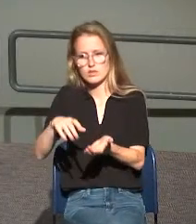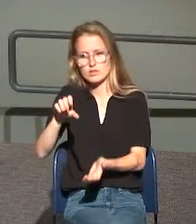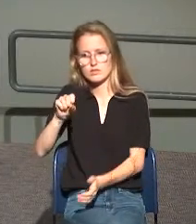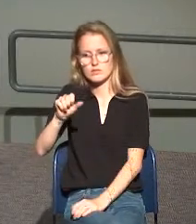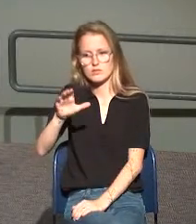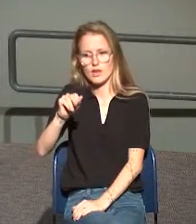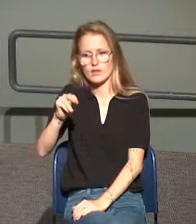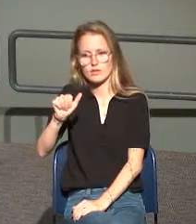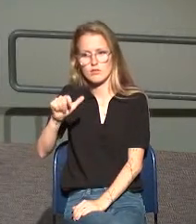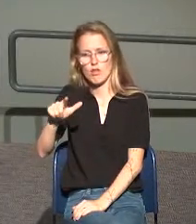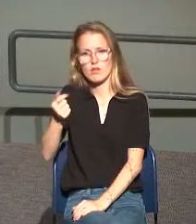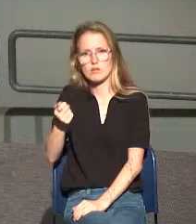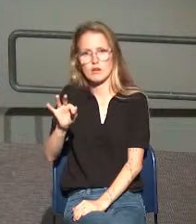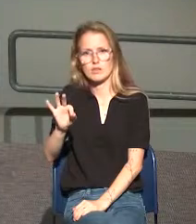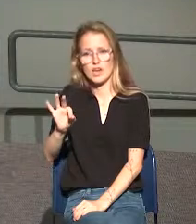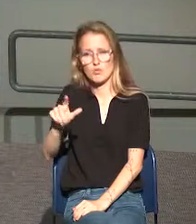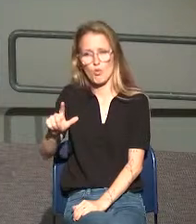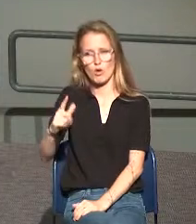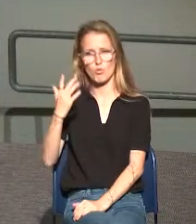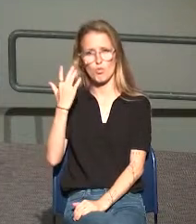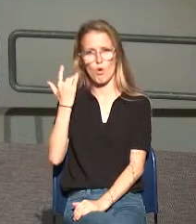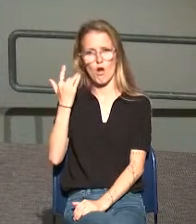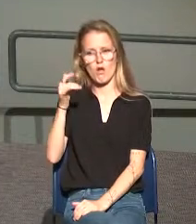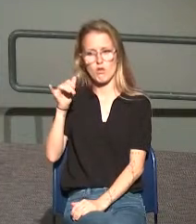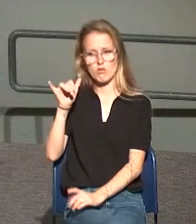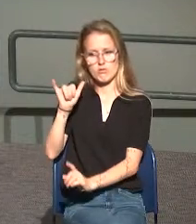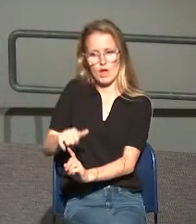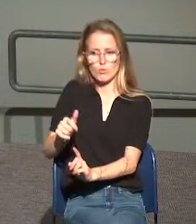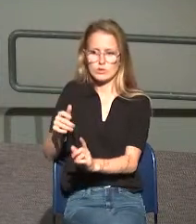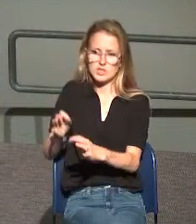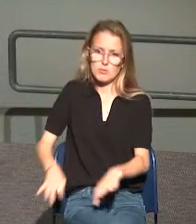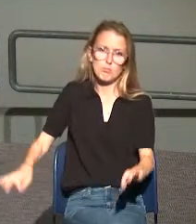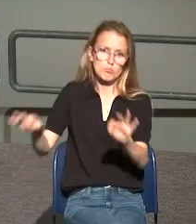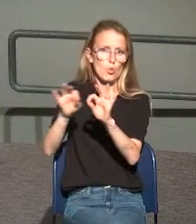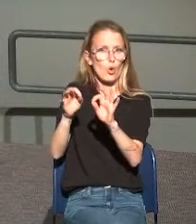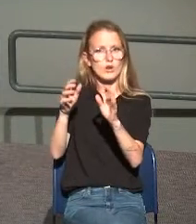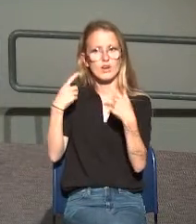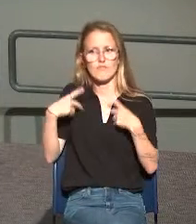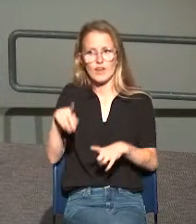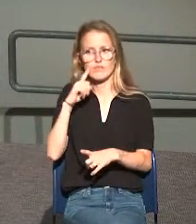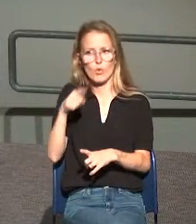what happened, but also why was that such an important event for this broader story?